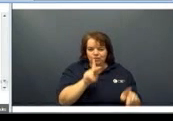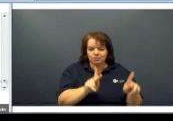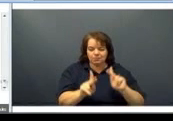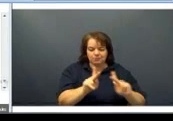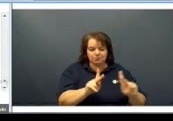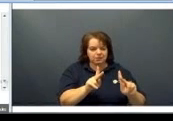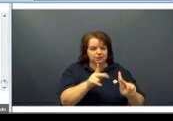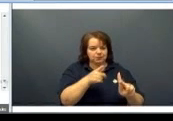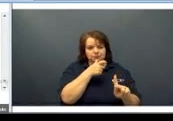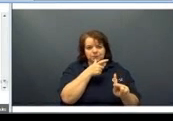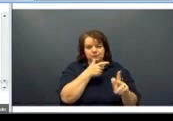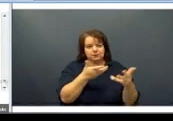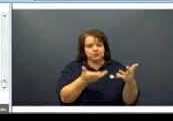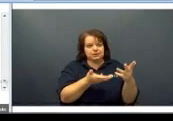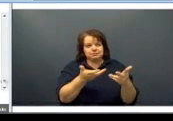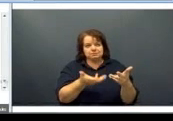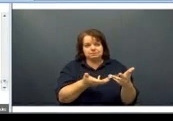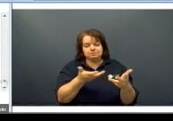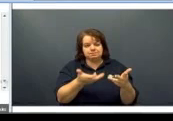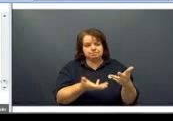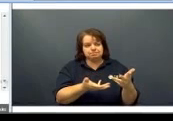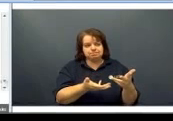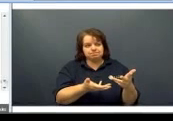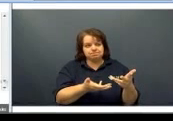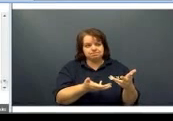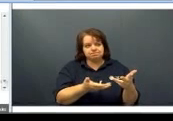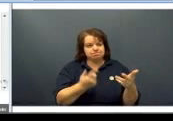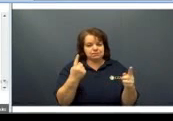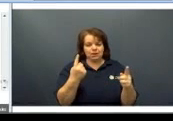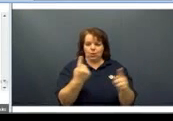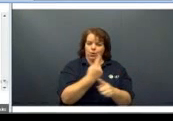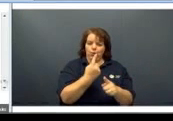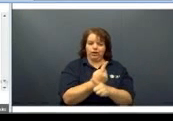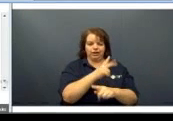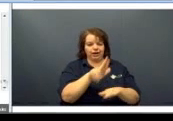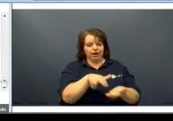deaf. They're great for